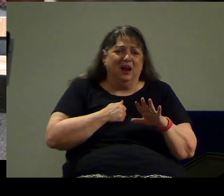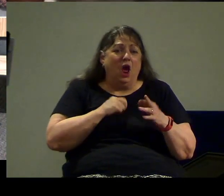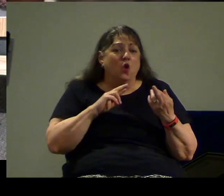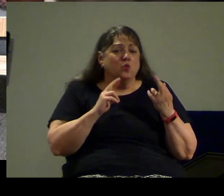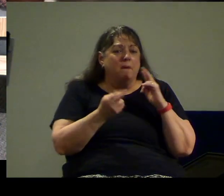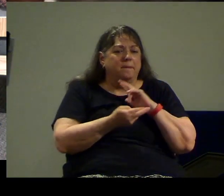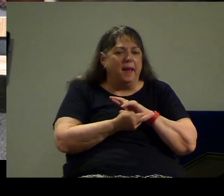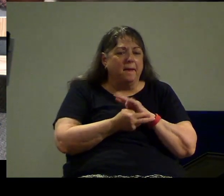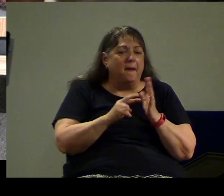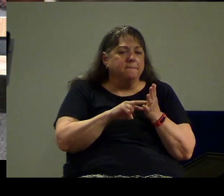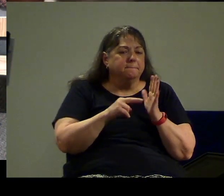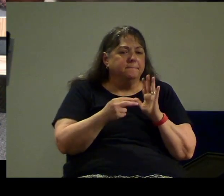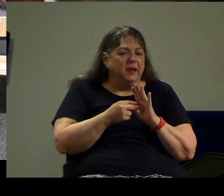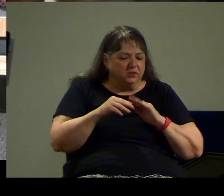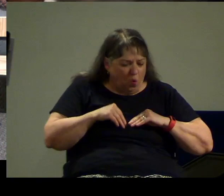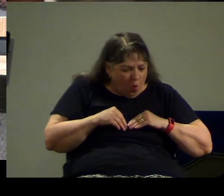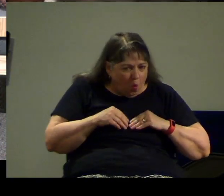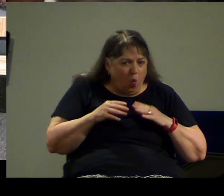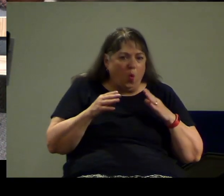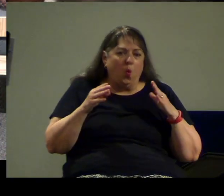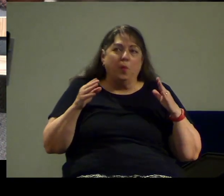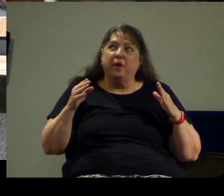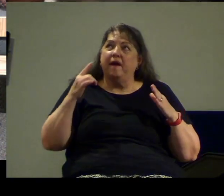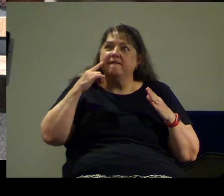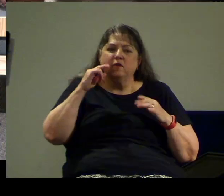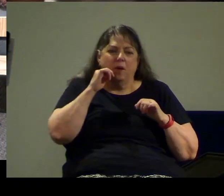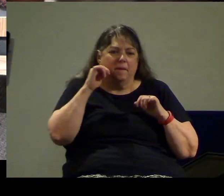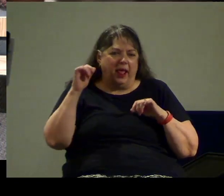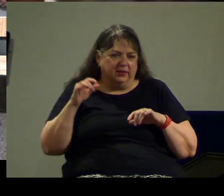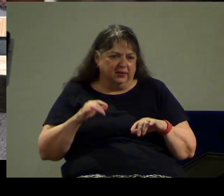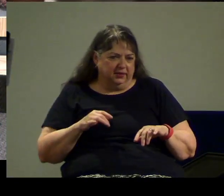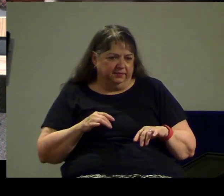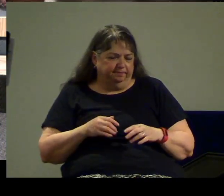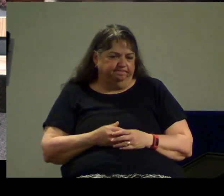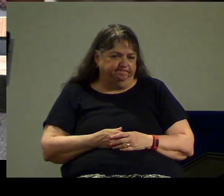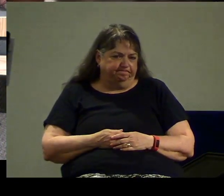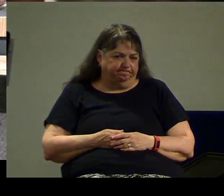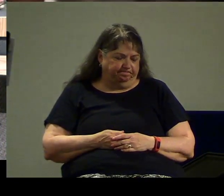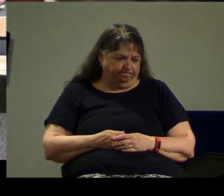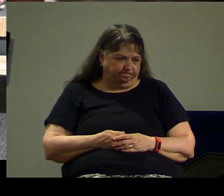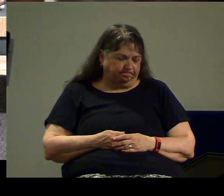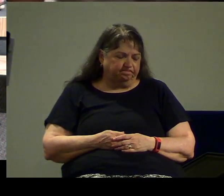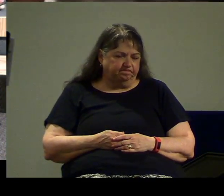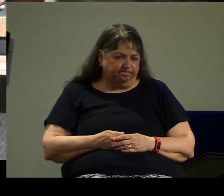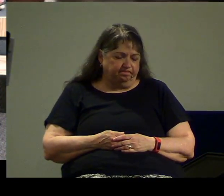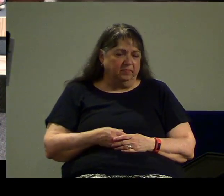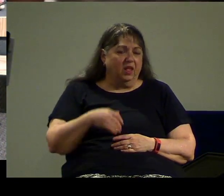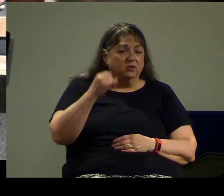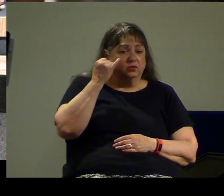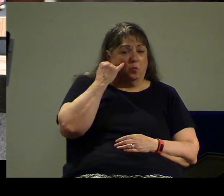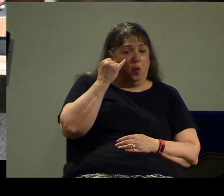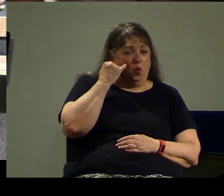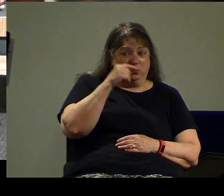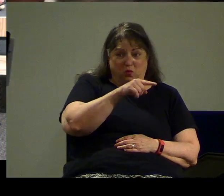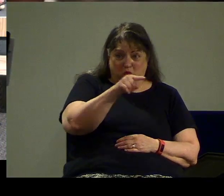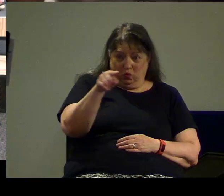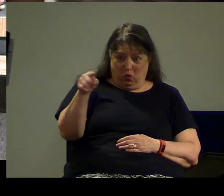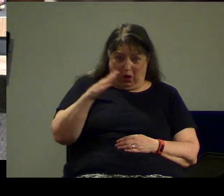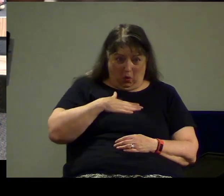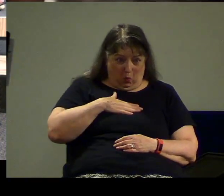blessing. Repentance is a doorway to blessing. When you repent of your